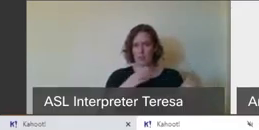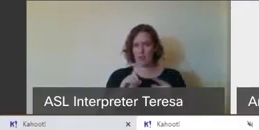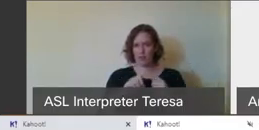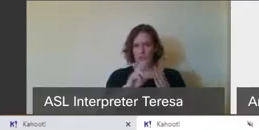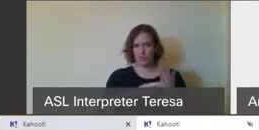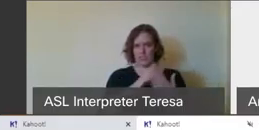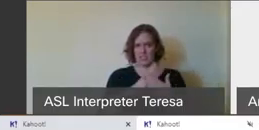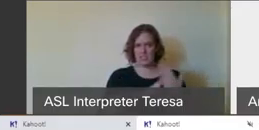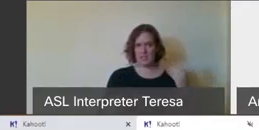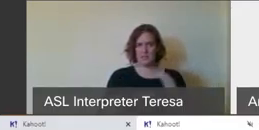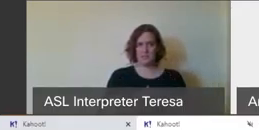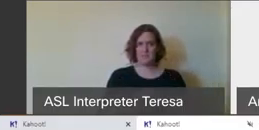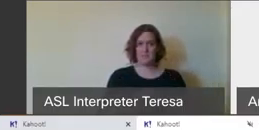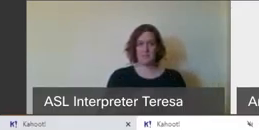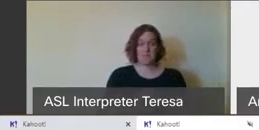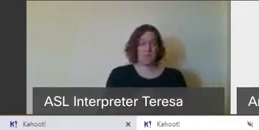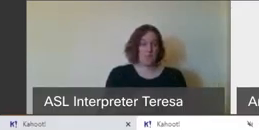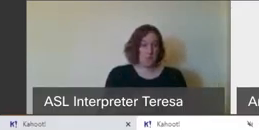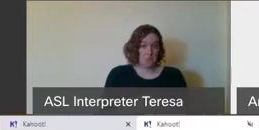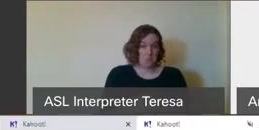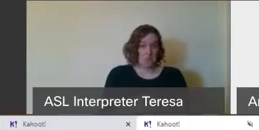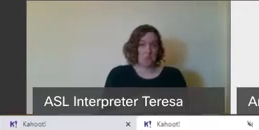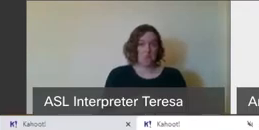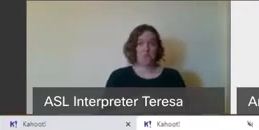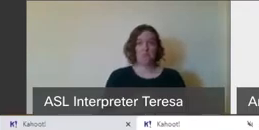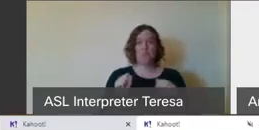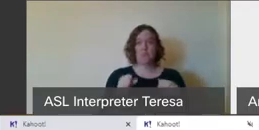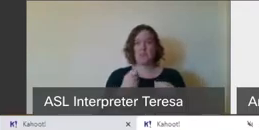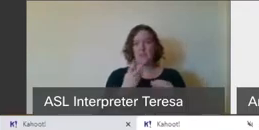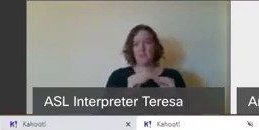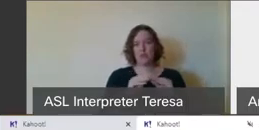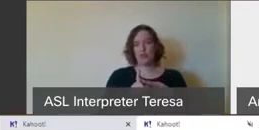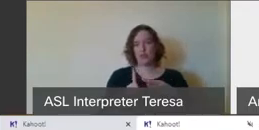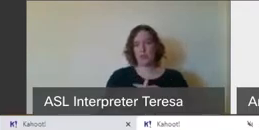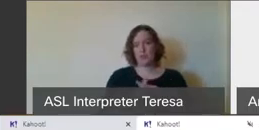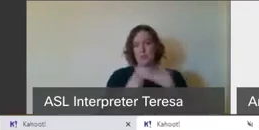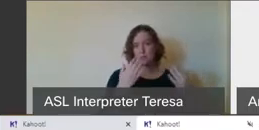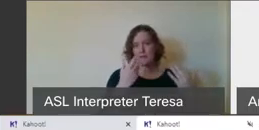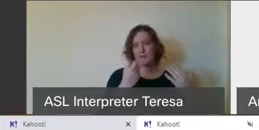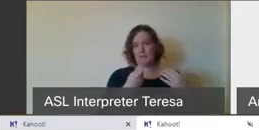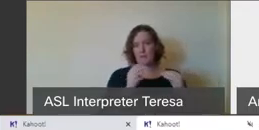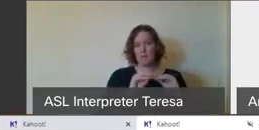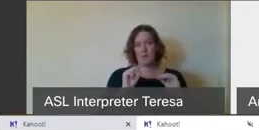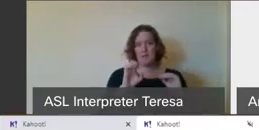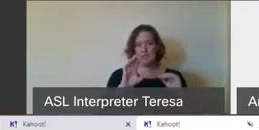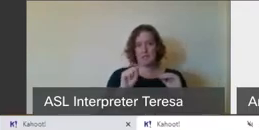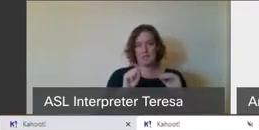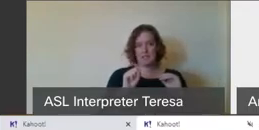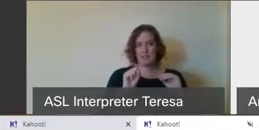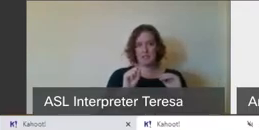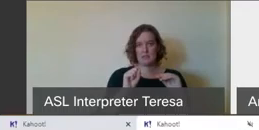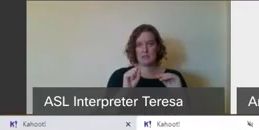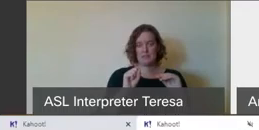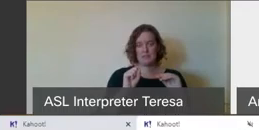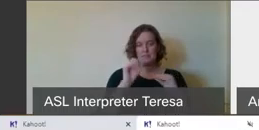what? Yeah, so there are a couple more coming in. So we're going to give a couple more seconds for them to populate. But